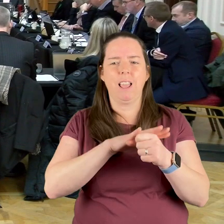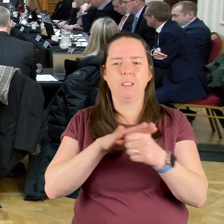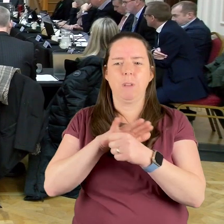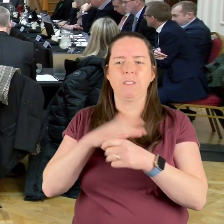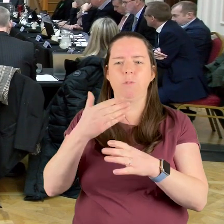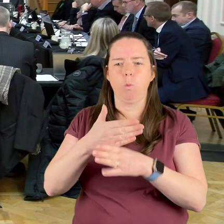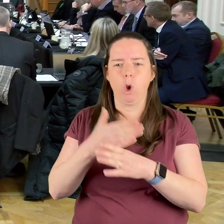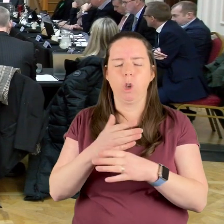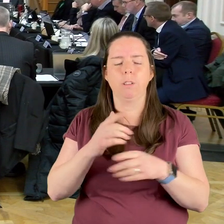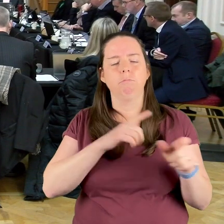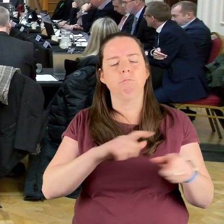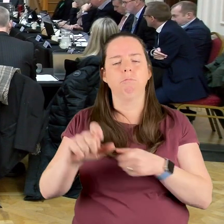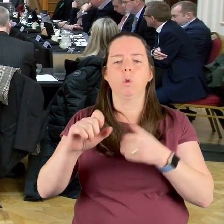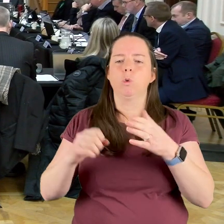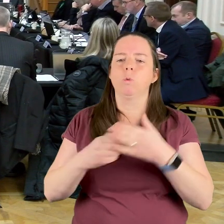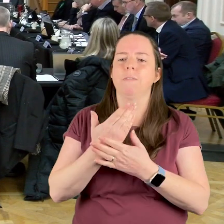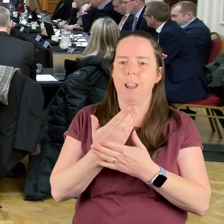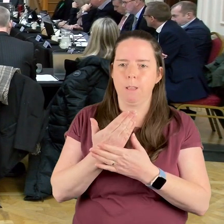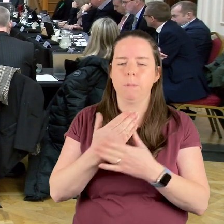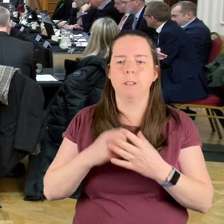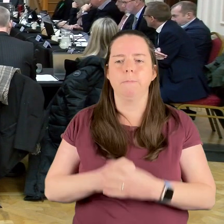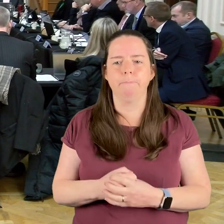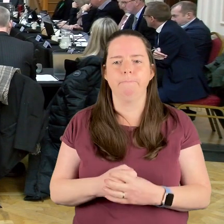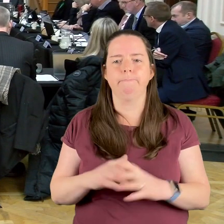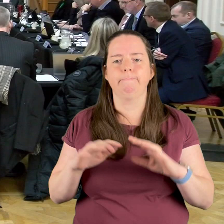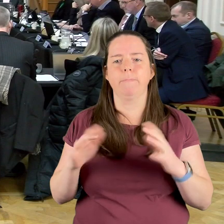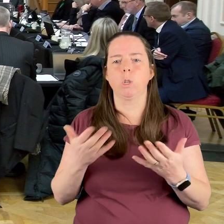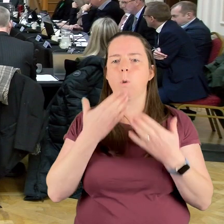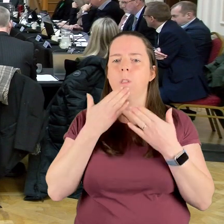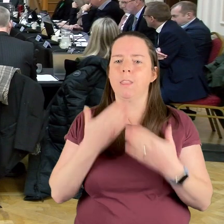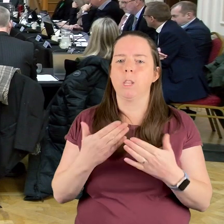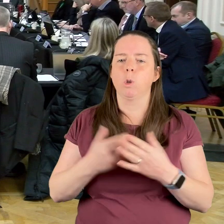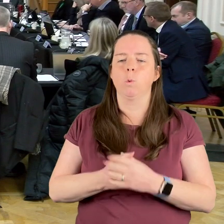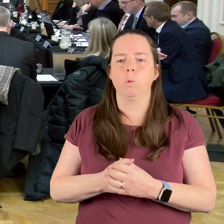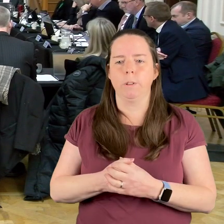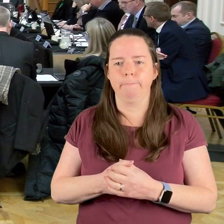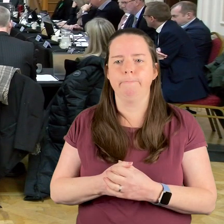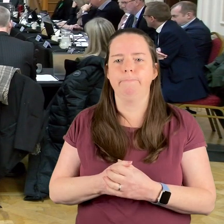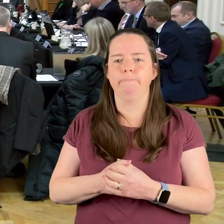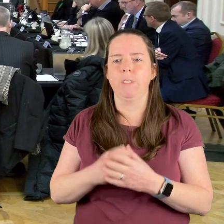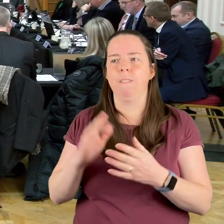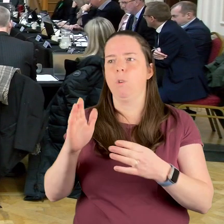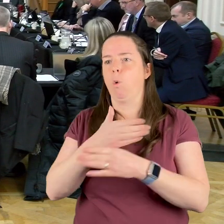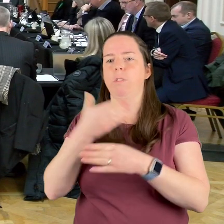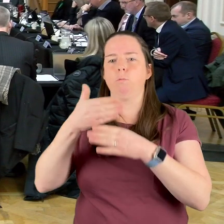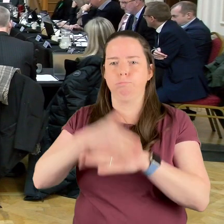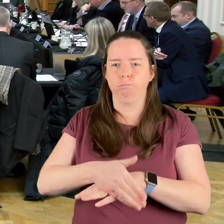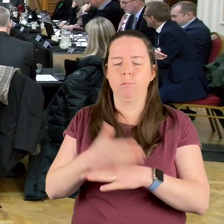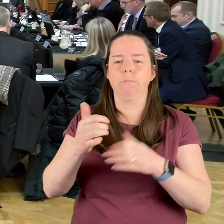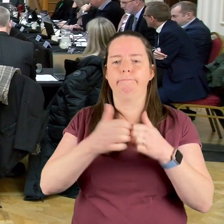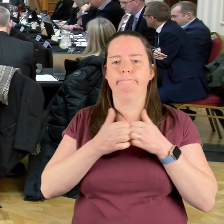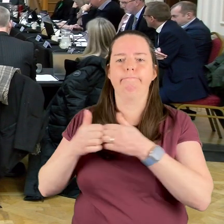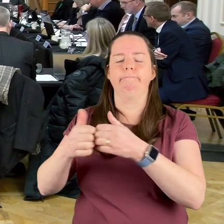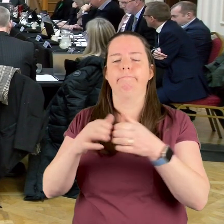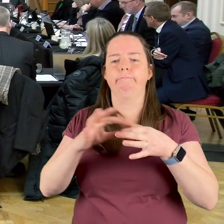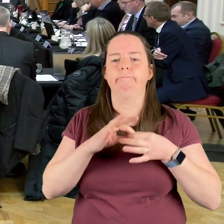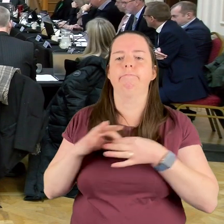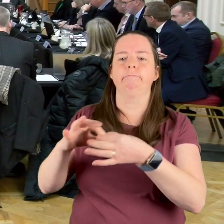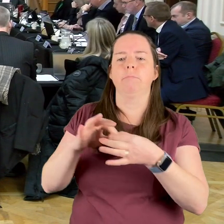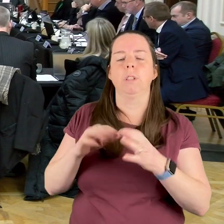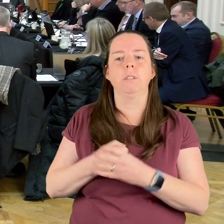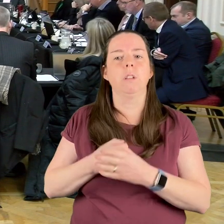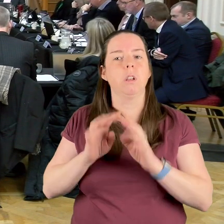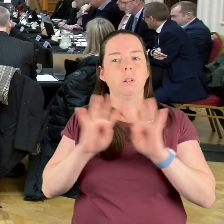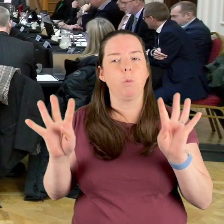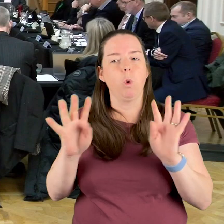the system, and to focus on different aspects of the work and the continued development. So thank you very